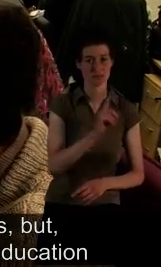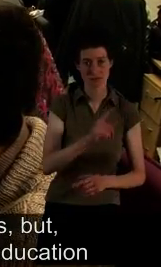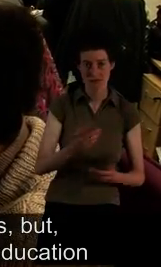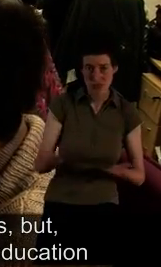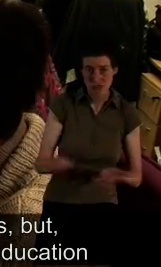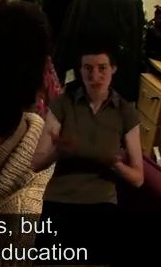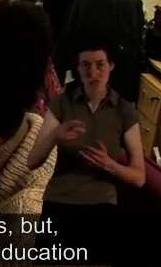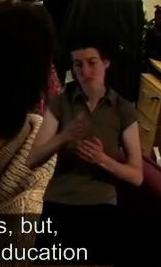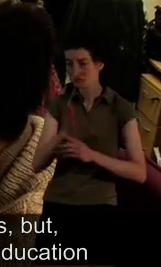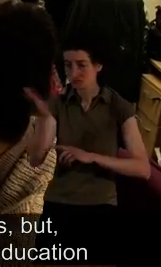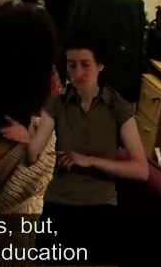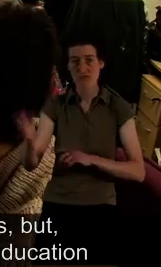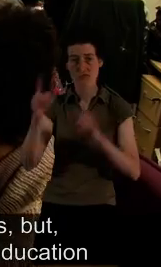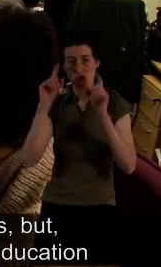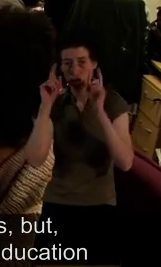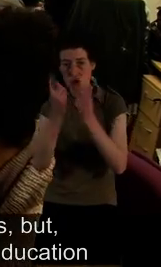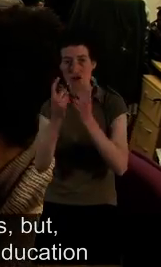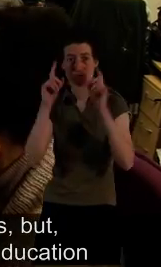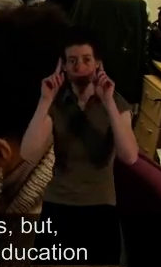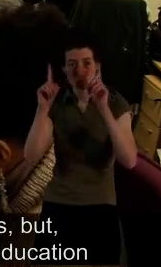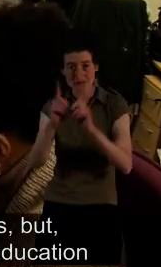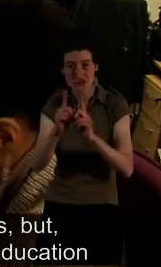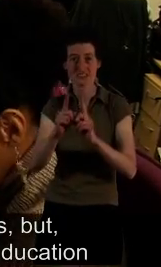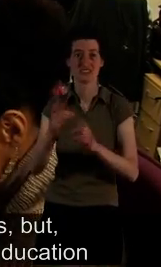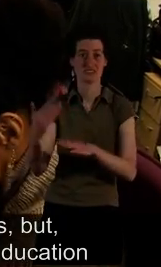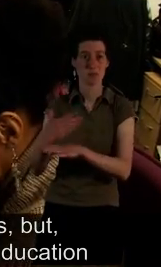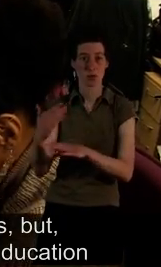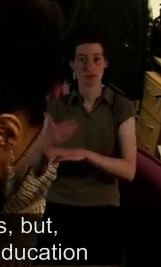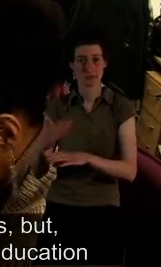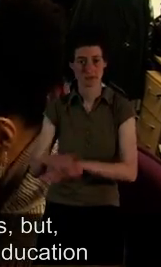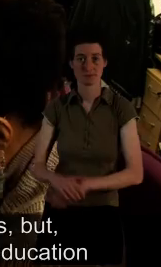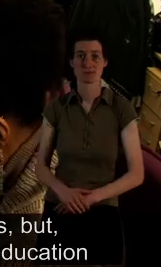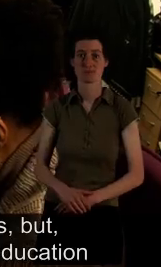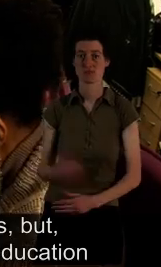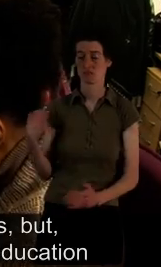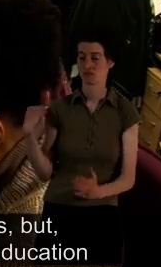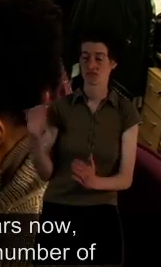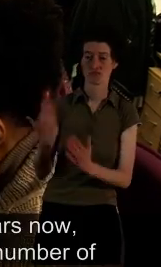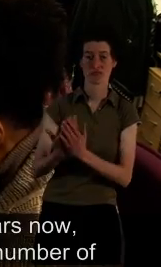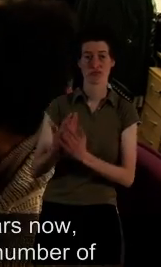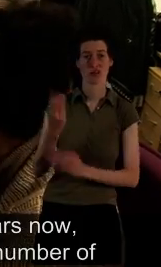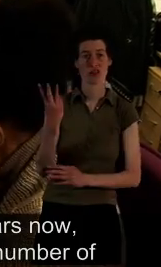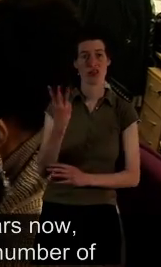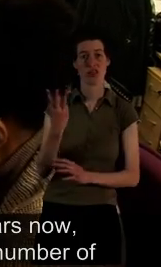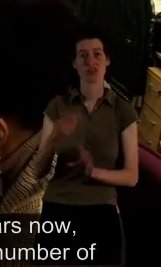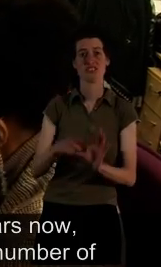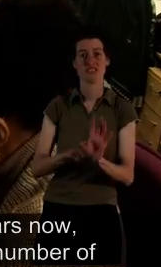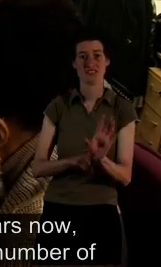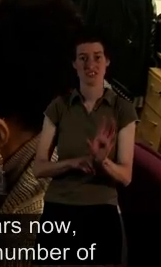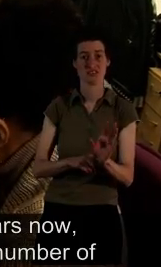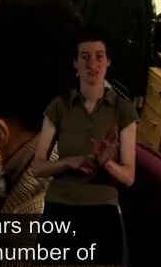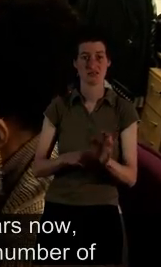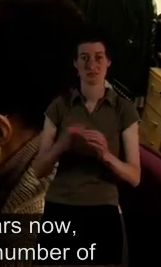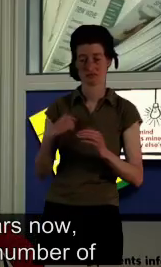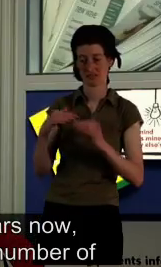access services, but enabling them to further go on into further education and